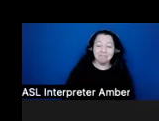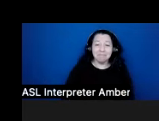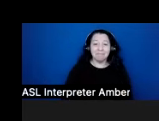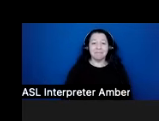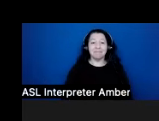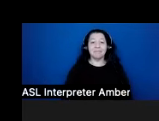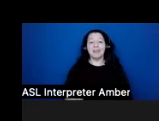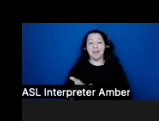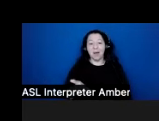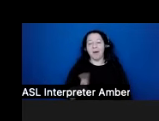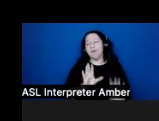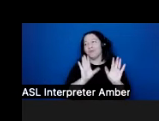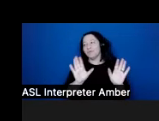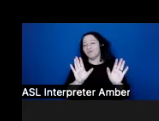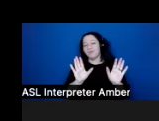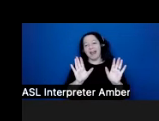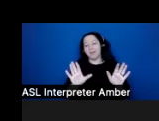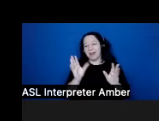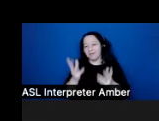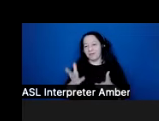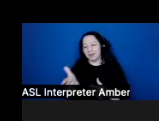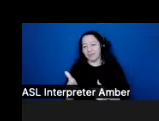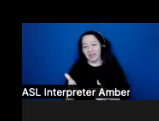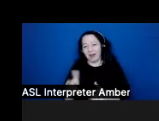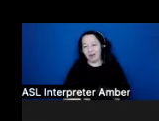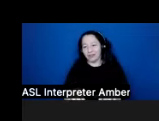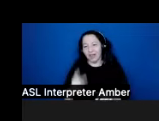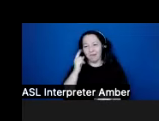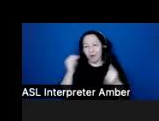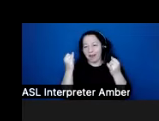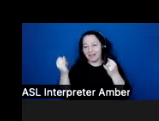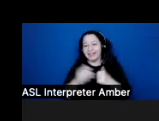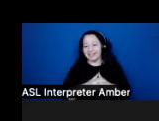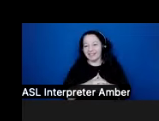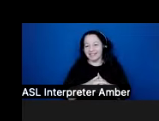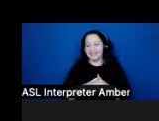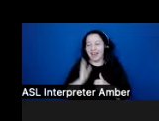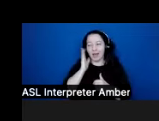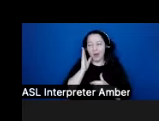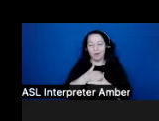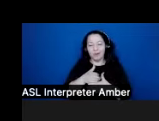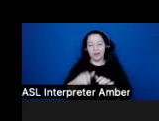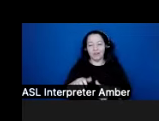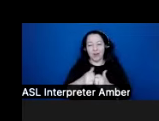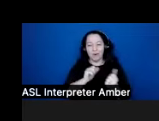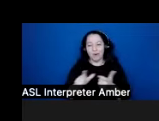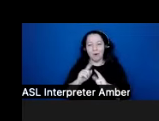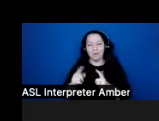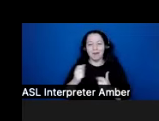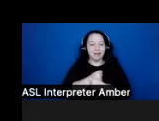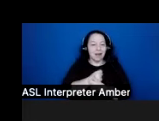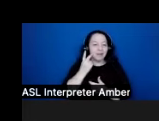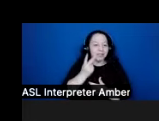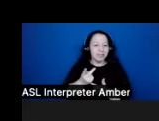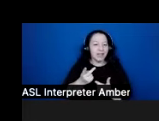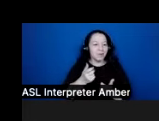Oh, there's some great things in the chat for ideas. So I know we're gonna share the chat with everybody, but I love seeing what everybody's doing.